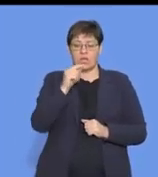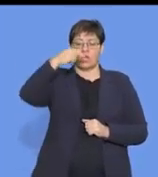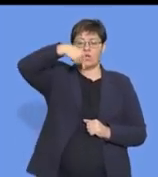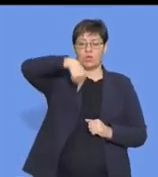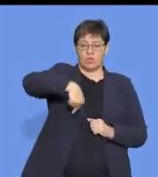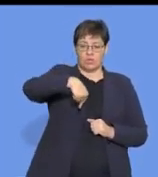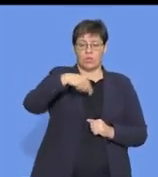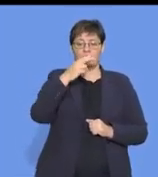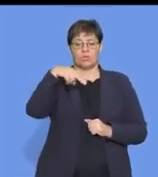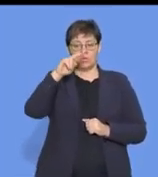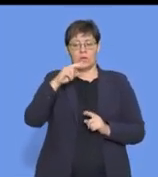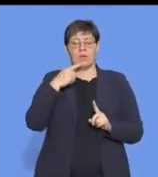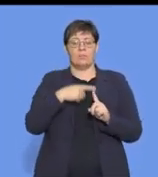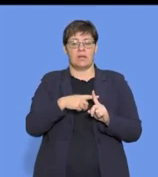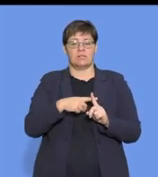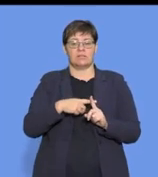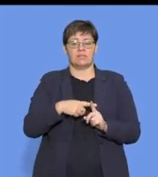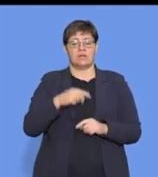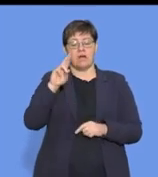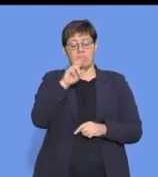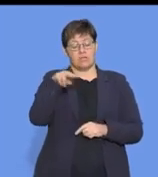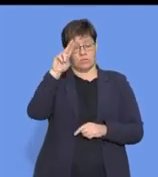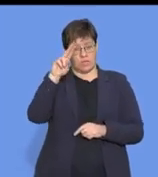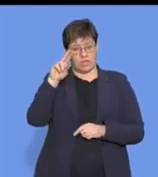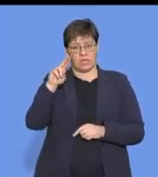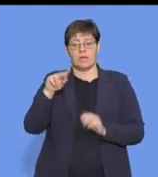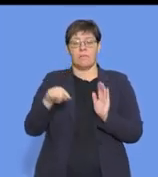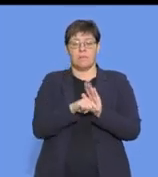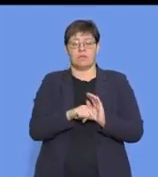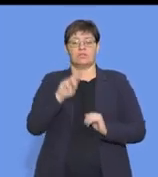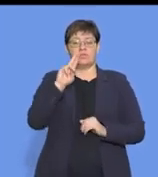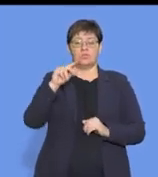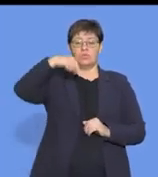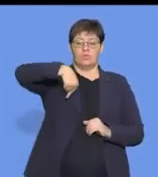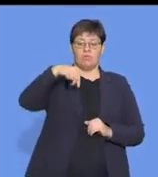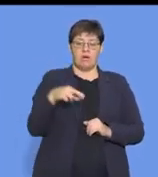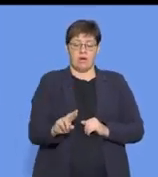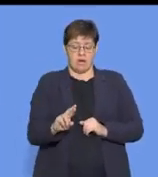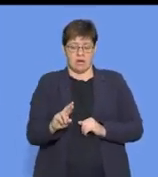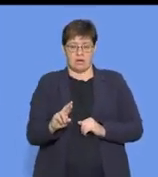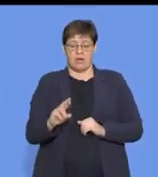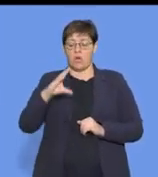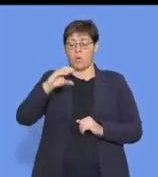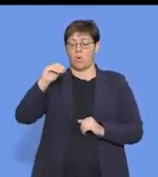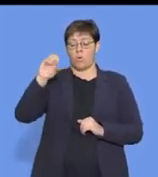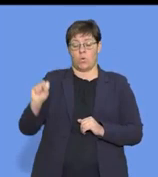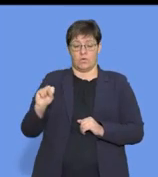of it. P squared is equal to q squared plus r squared minus